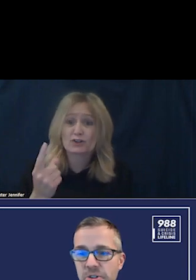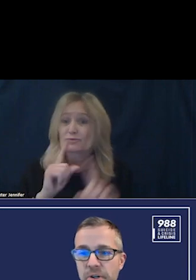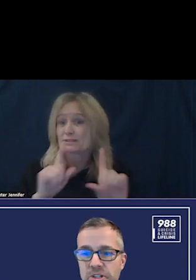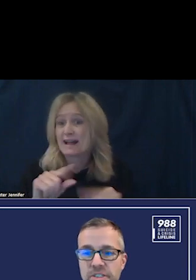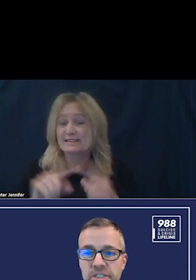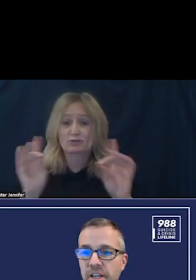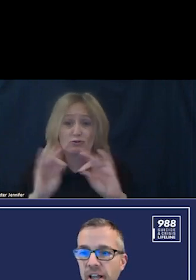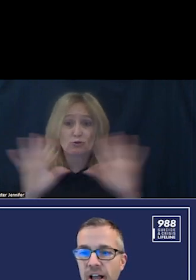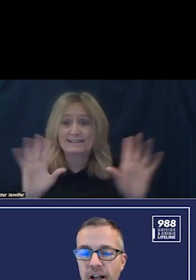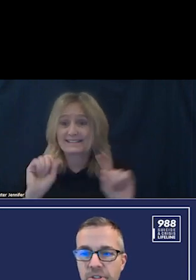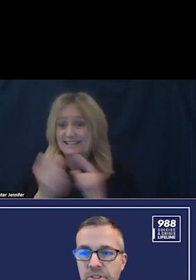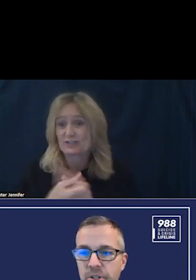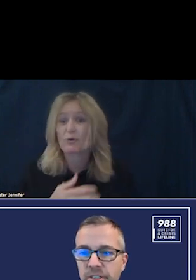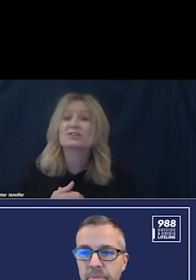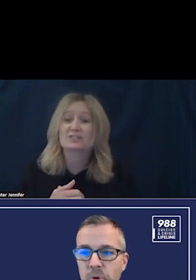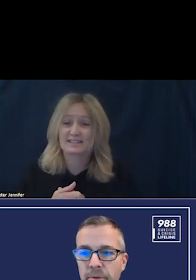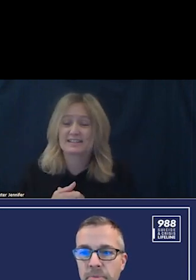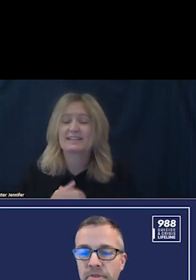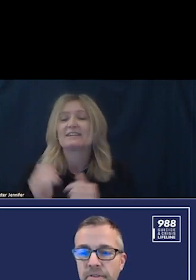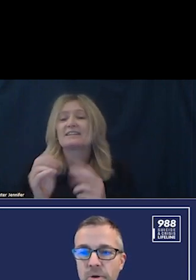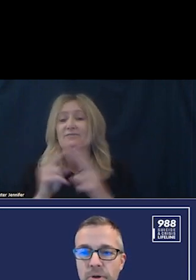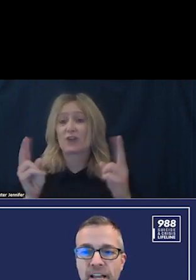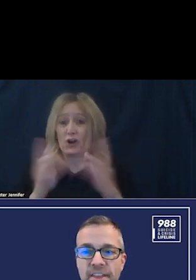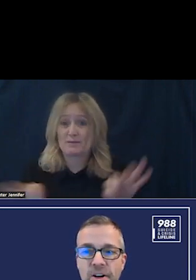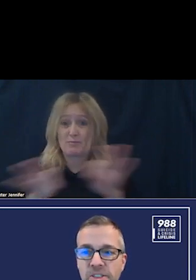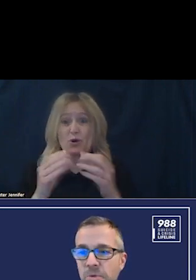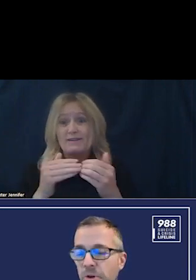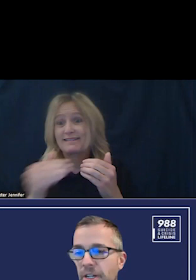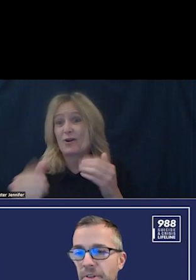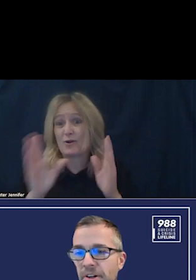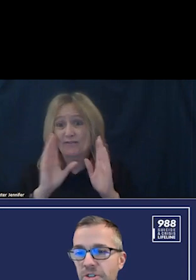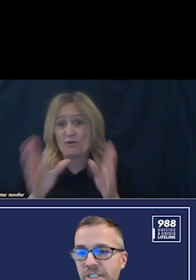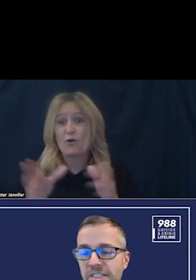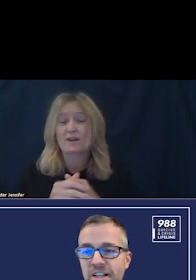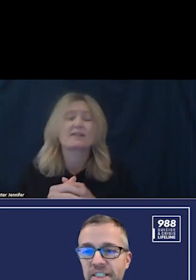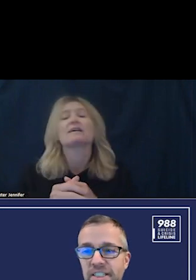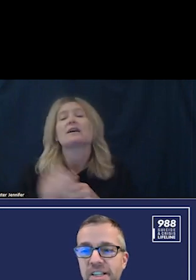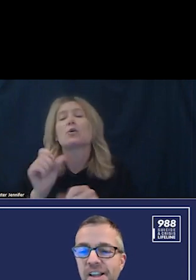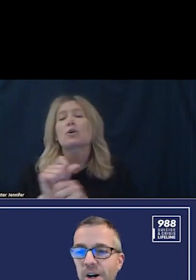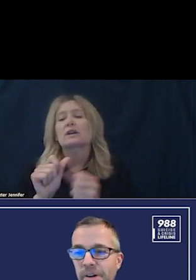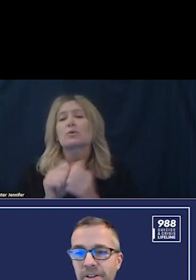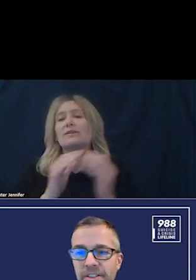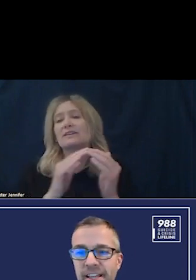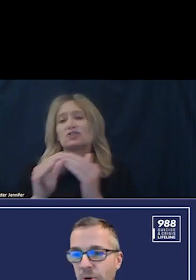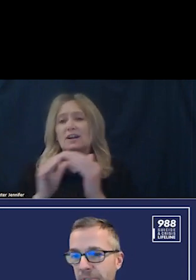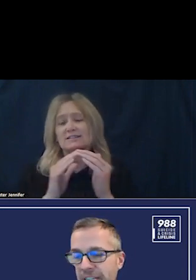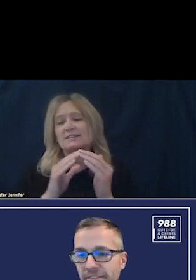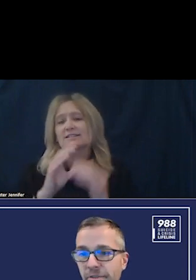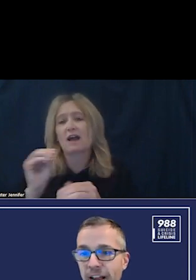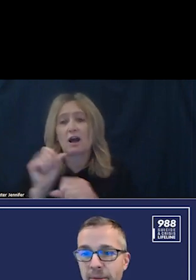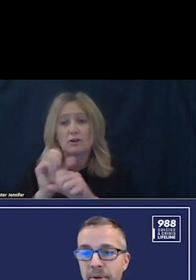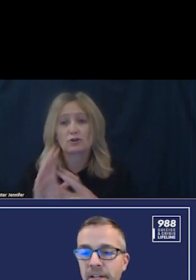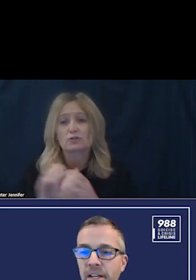crisis situations, which is critically important moving forward. And then also working with our justice colleagues around that